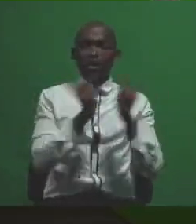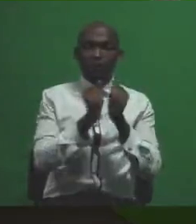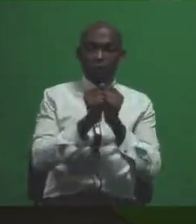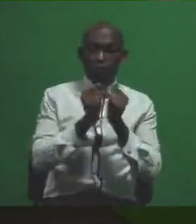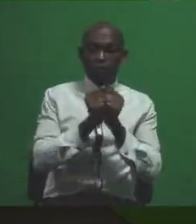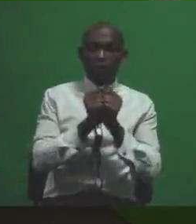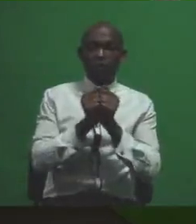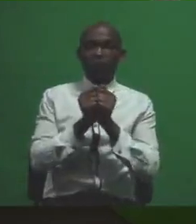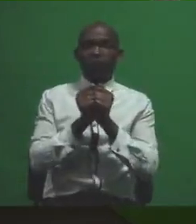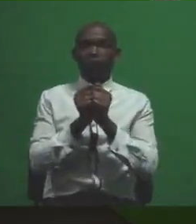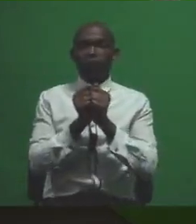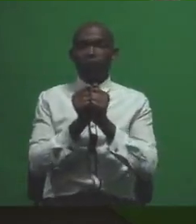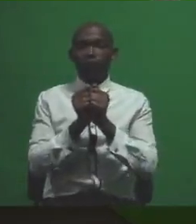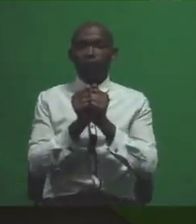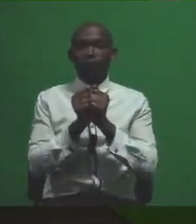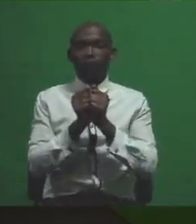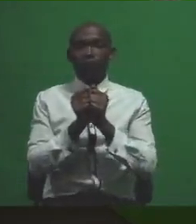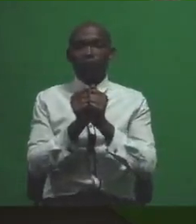Equipment